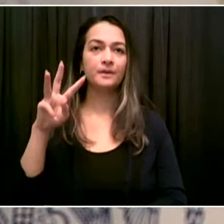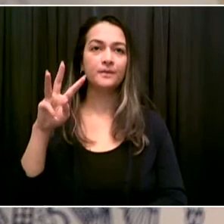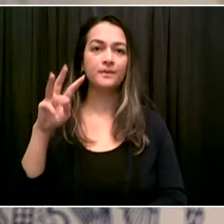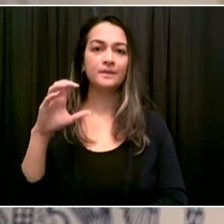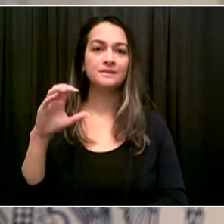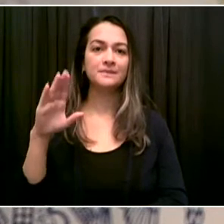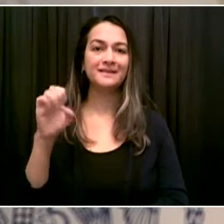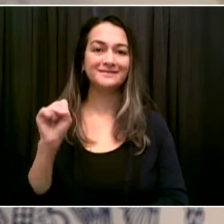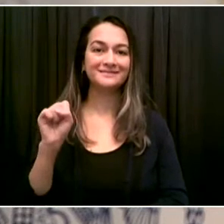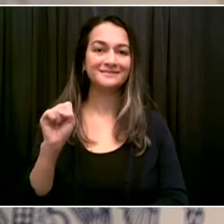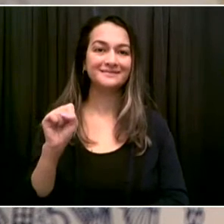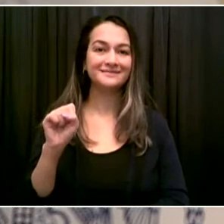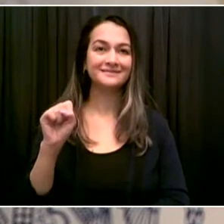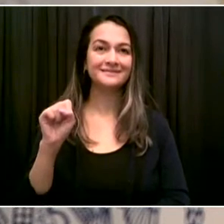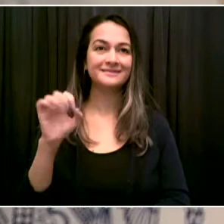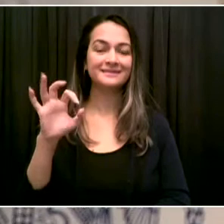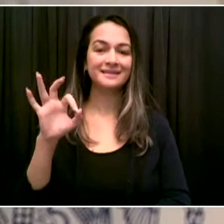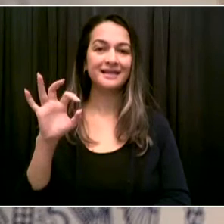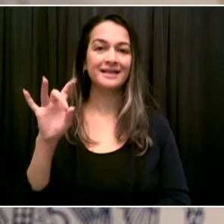you? Good, Steve. How you been?